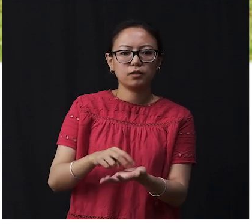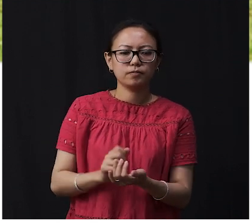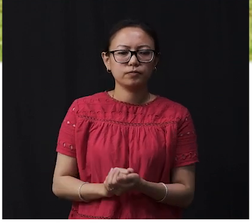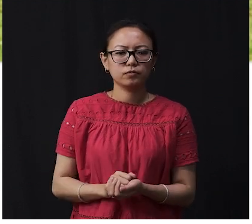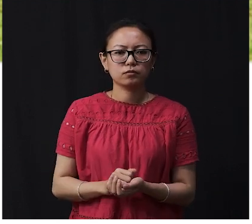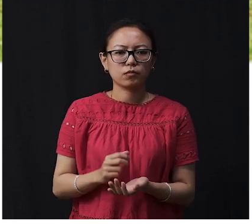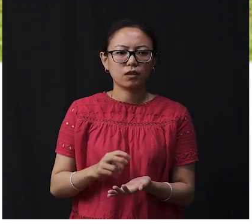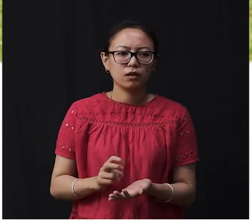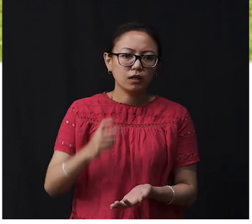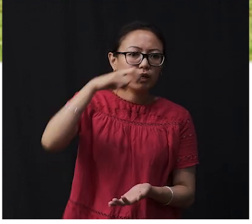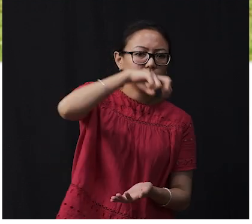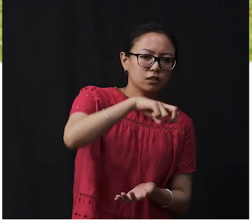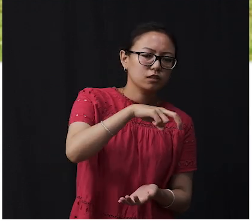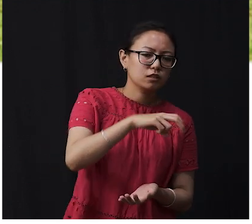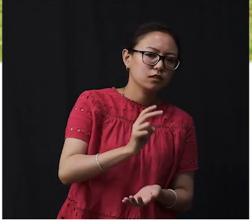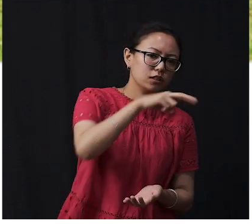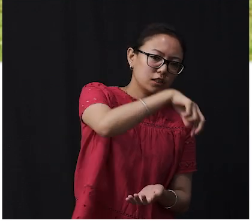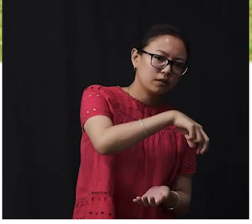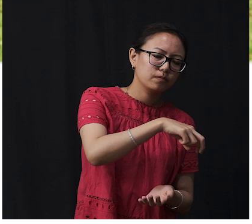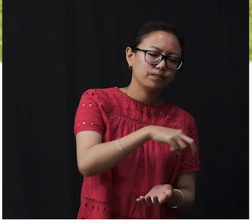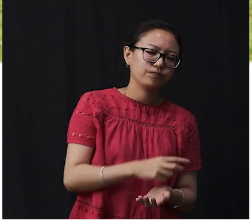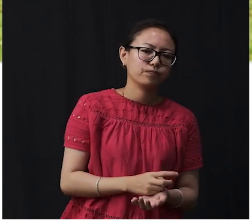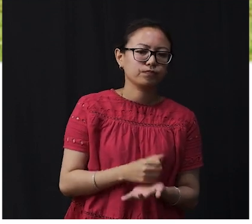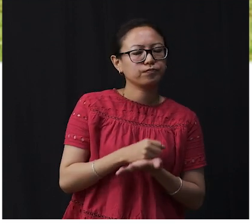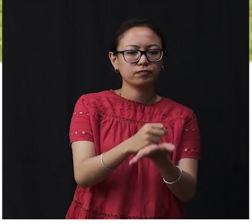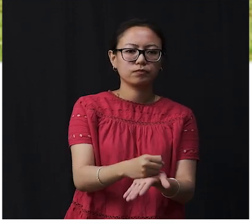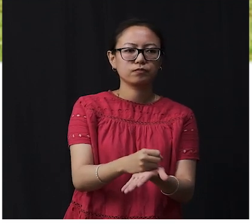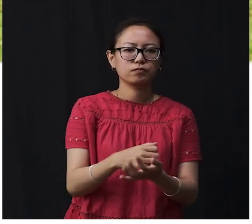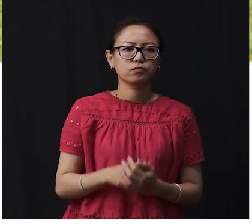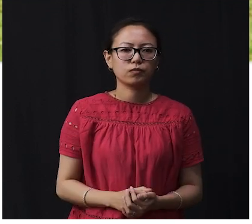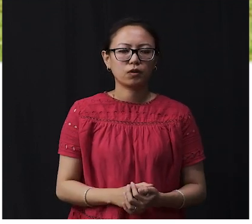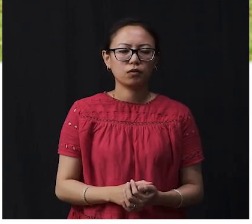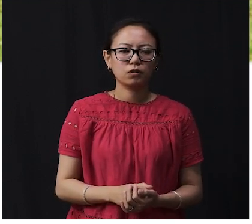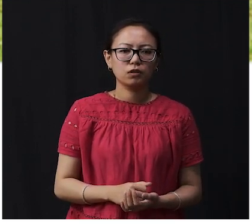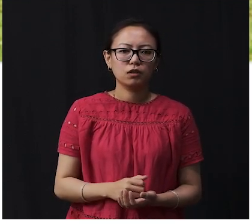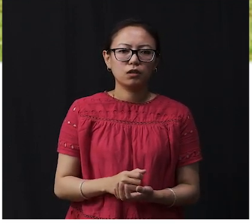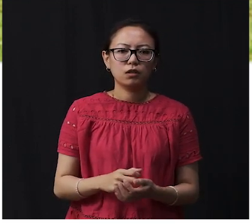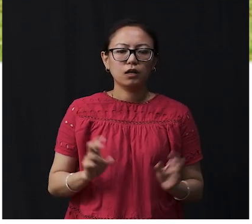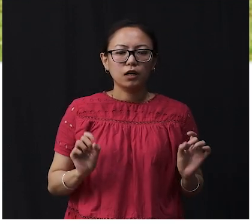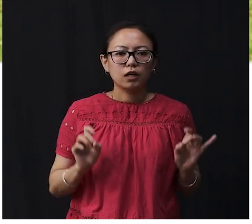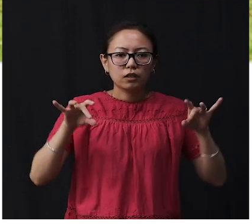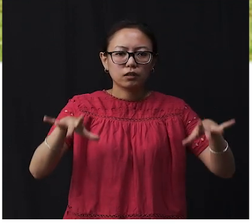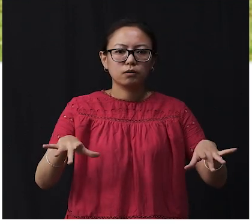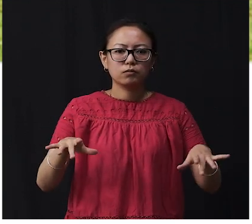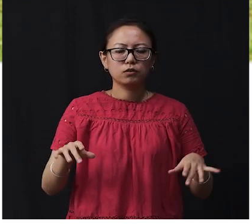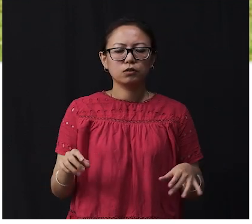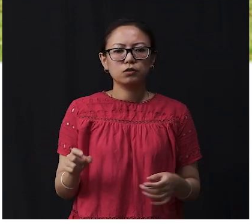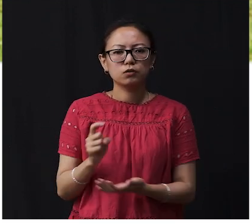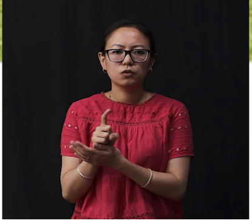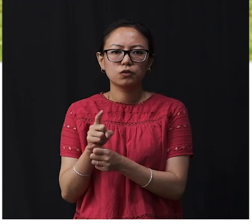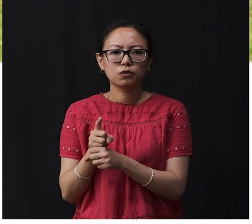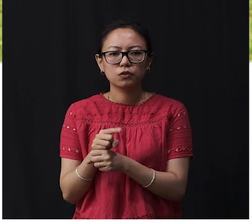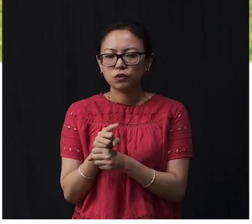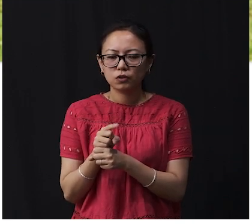its tail to jump up. See how strong the tail of a kangaroo is. So the kangaroo knew that